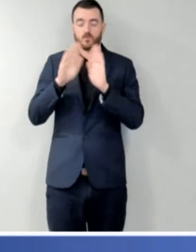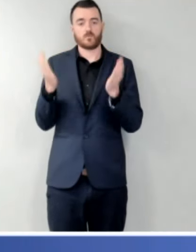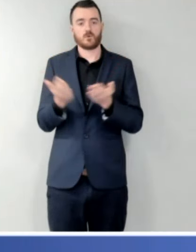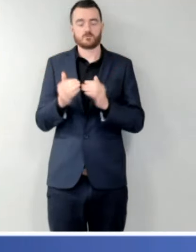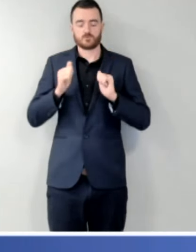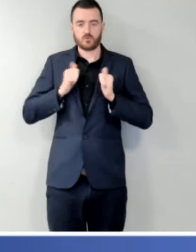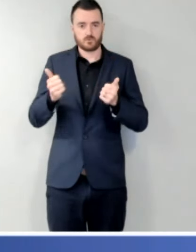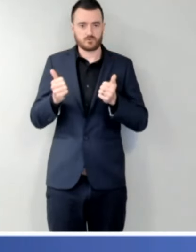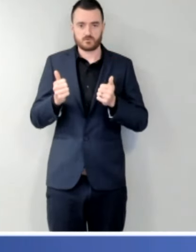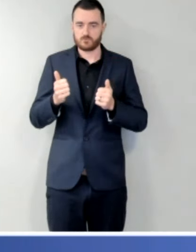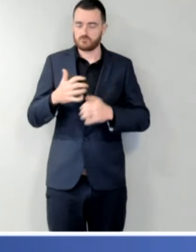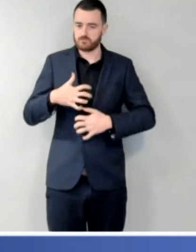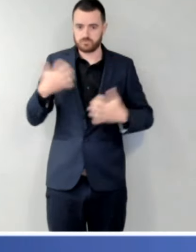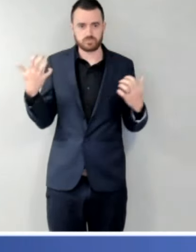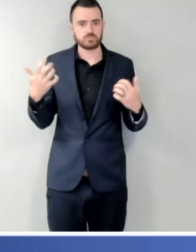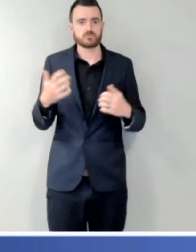outraged.